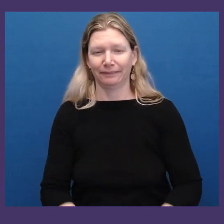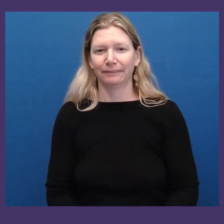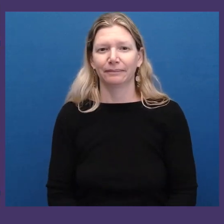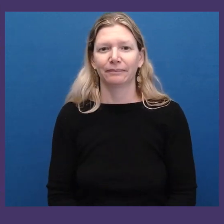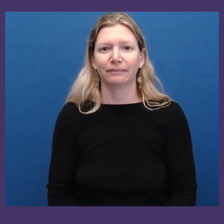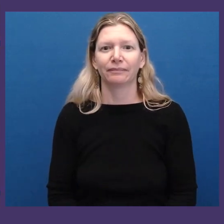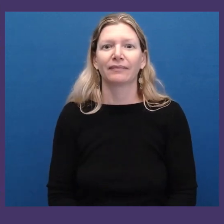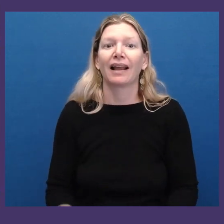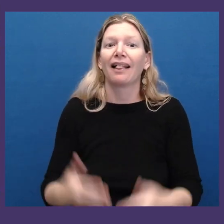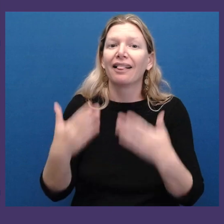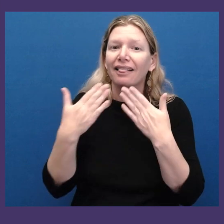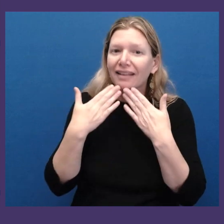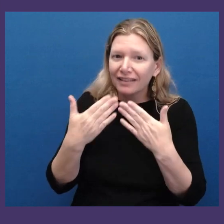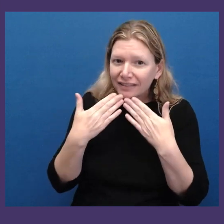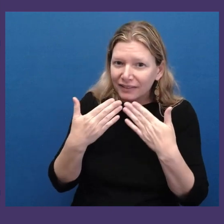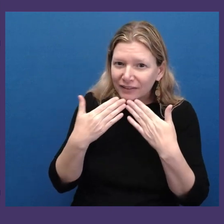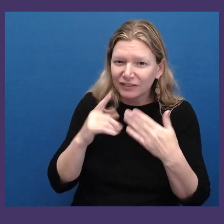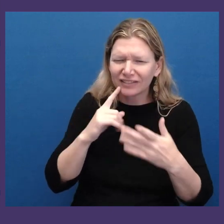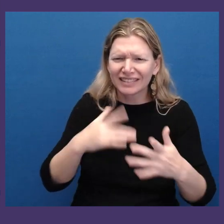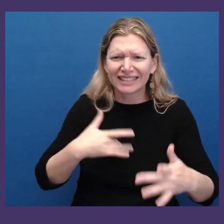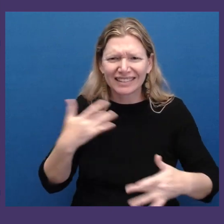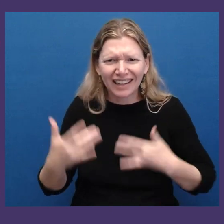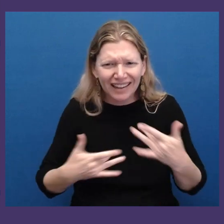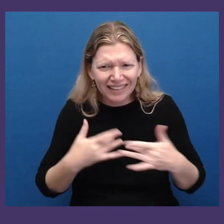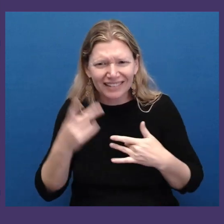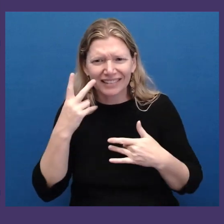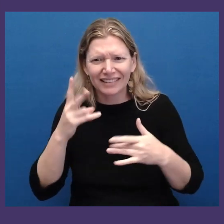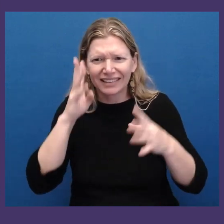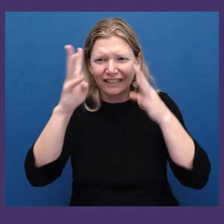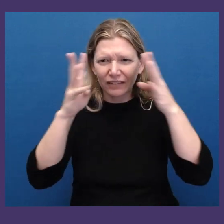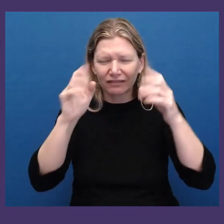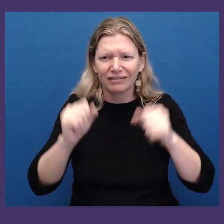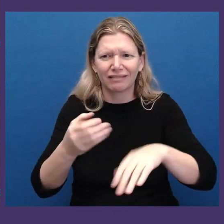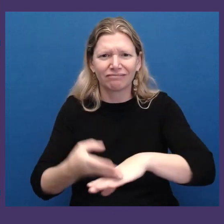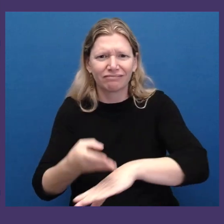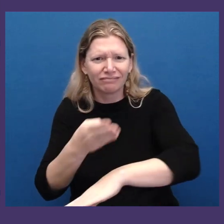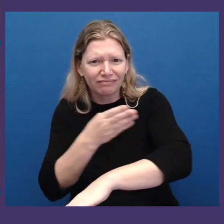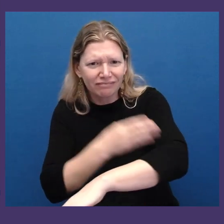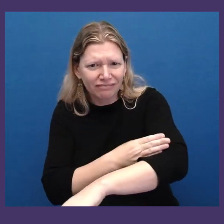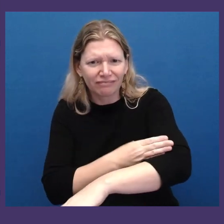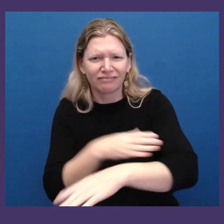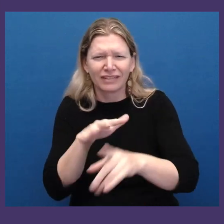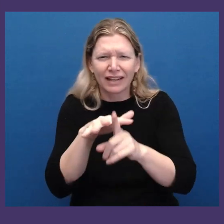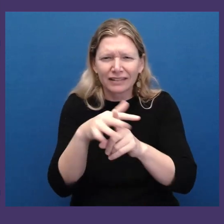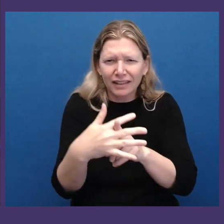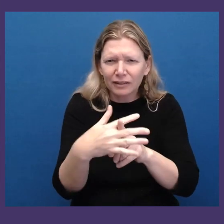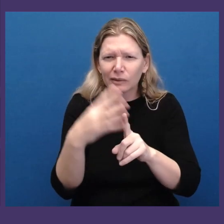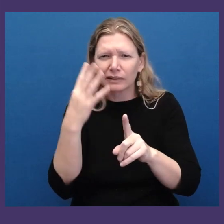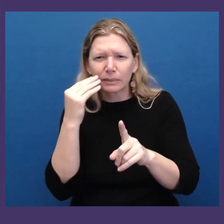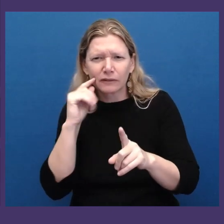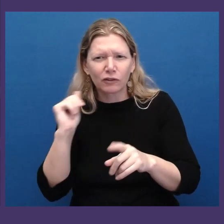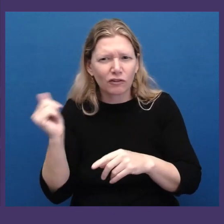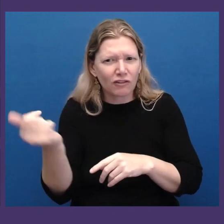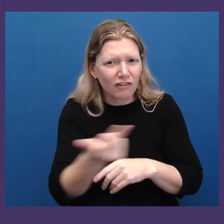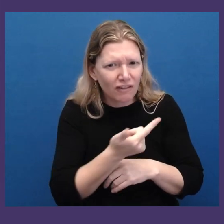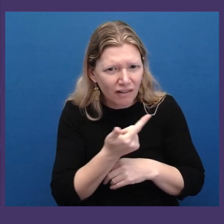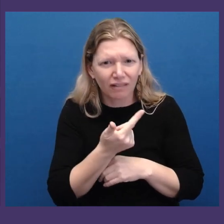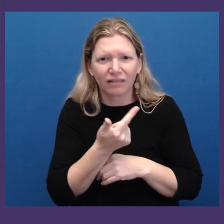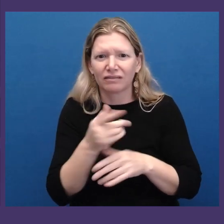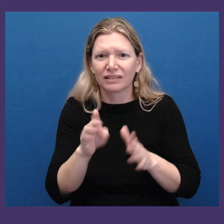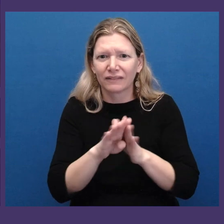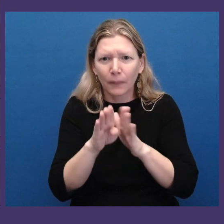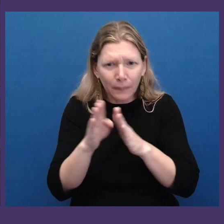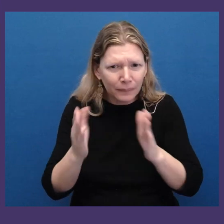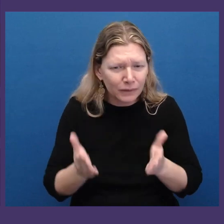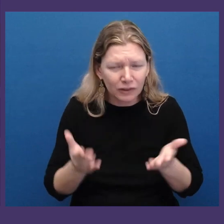see how these innovations can improve the depth of contextual experiences for everyone. Developers can try out using computer vision with